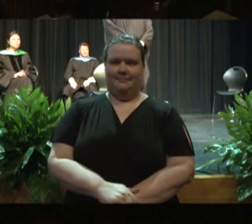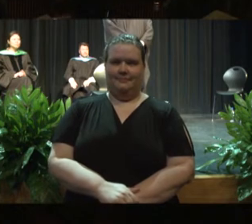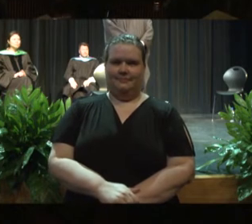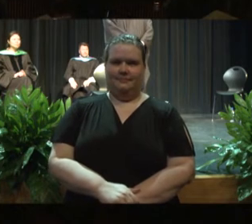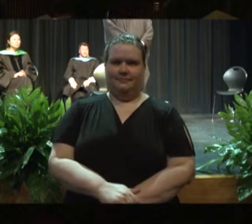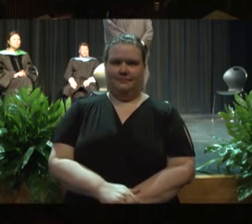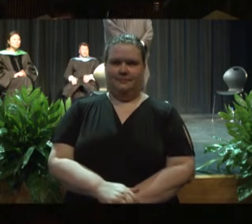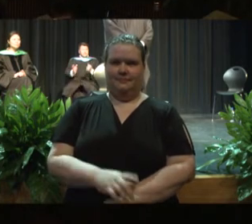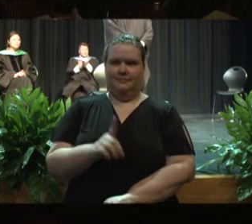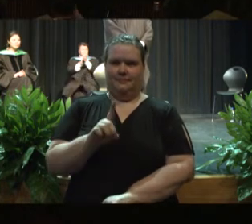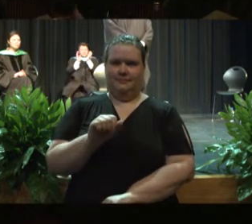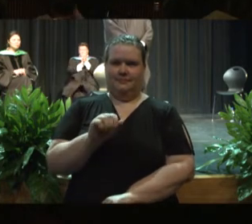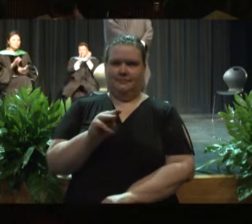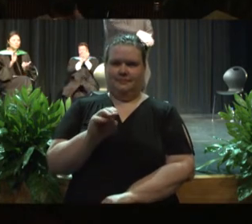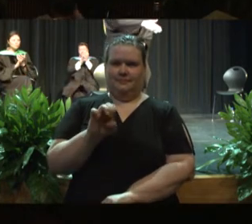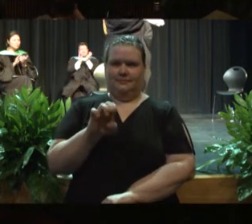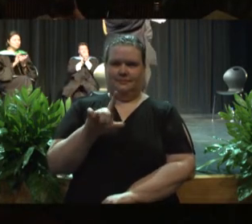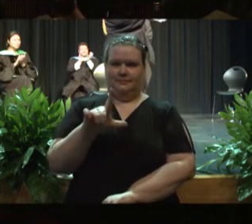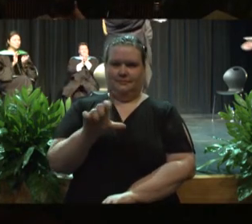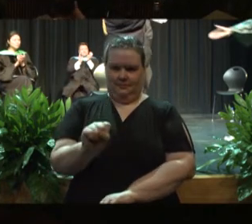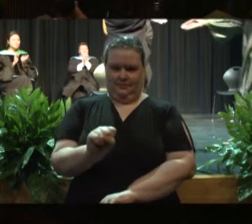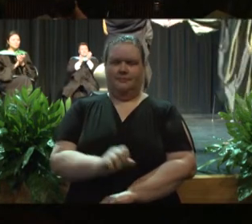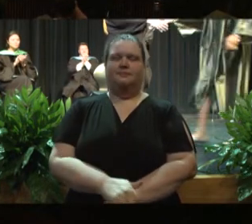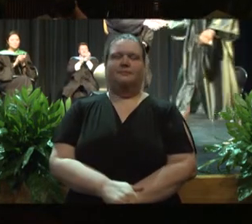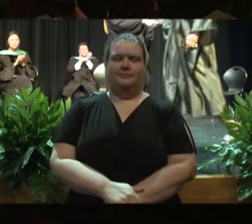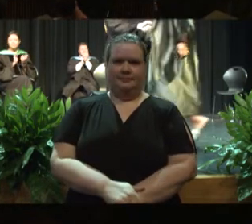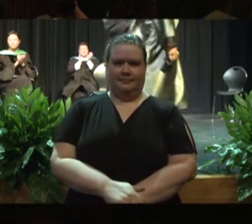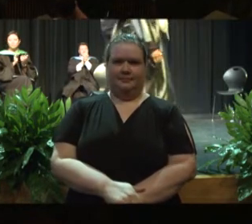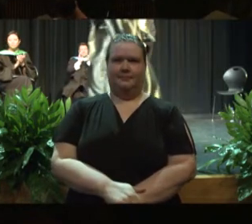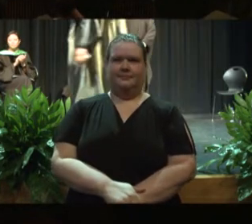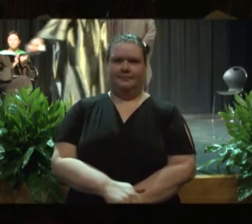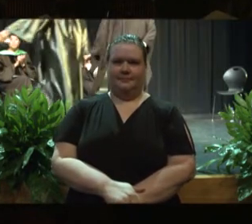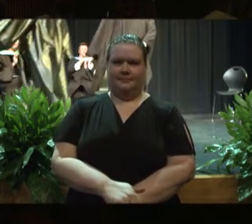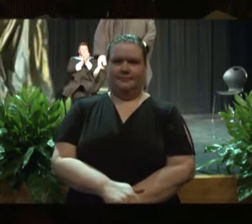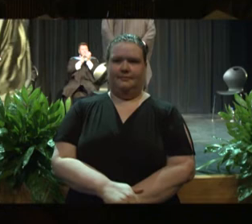Brianna Alize Daniels.